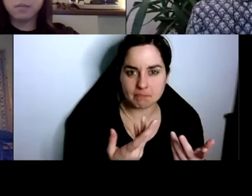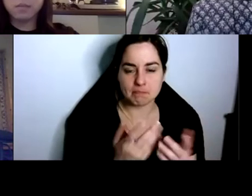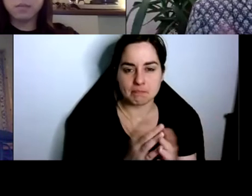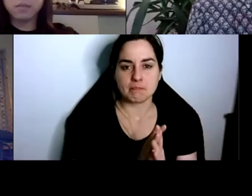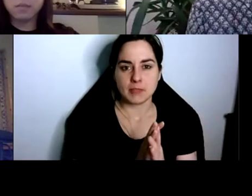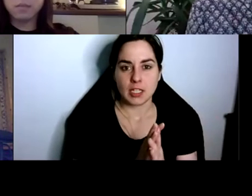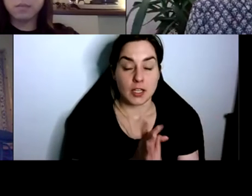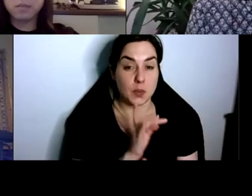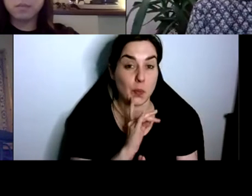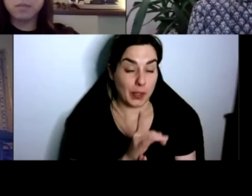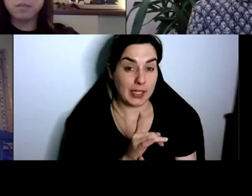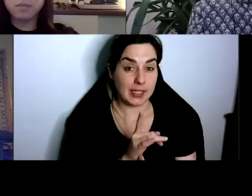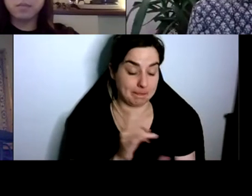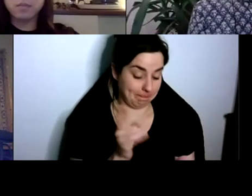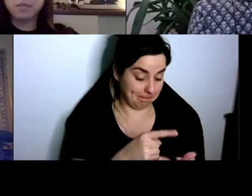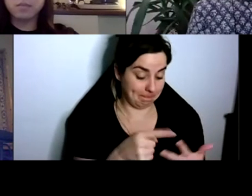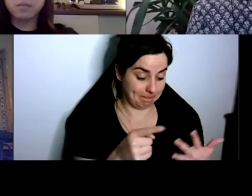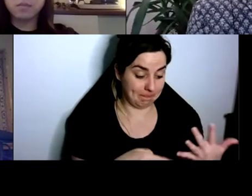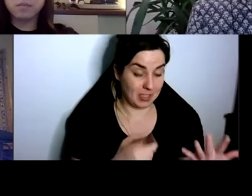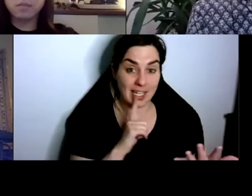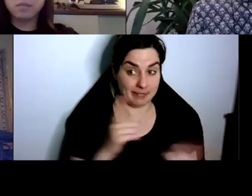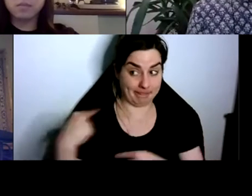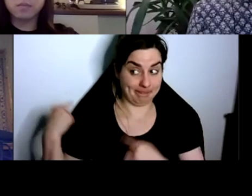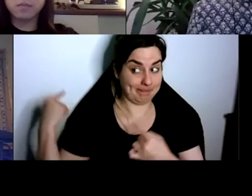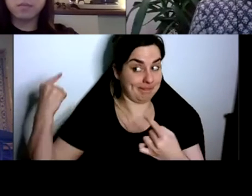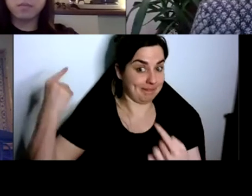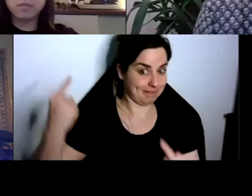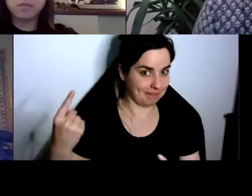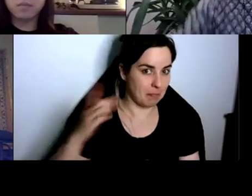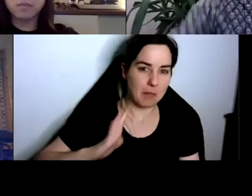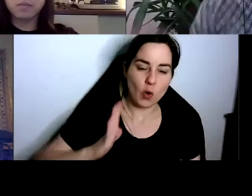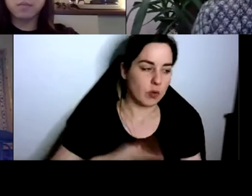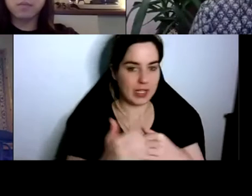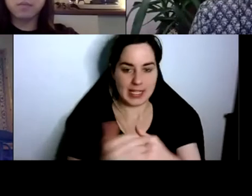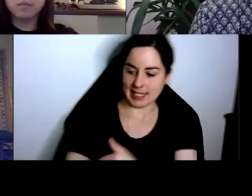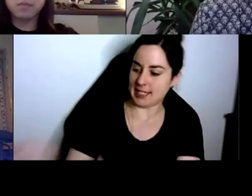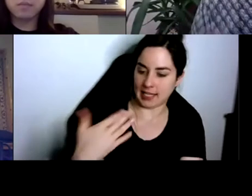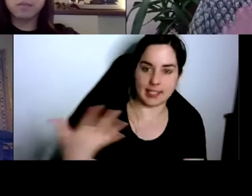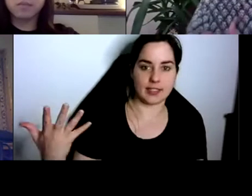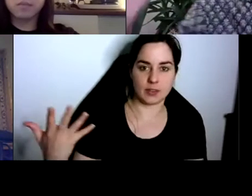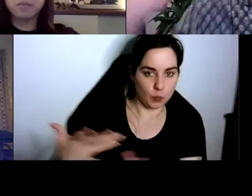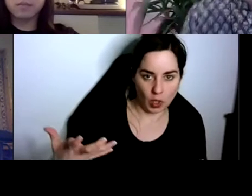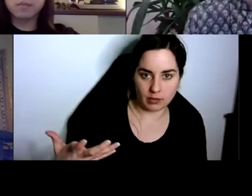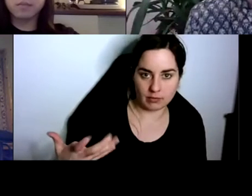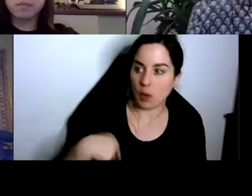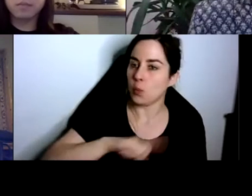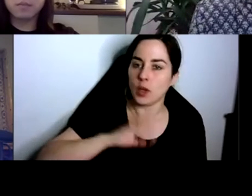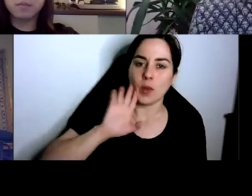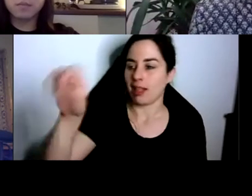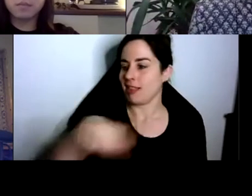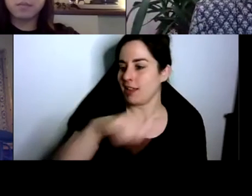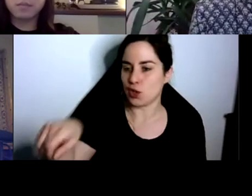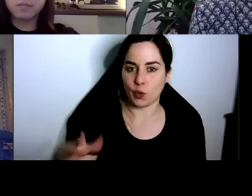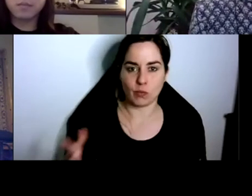think historically, including Rendezvous, it was like, send us what you want to show, either we'll say yes or no, and then it's up to us to figure it out. It's like,